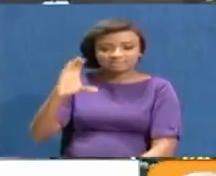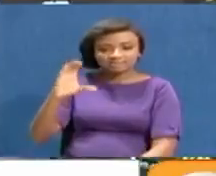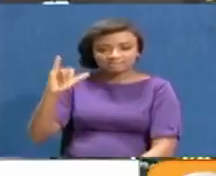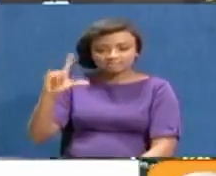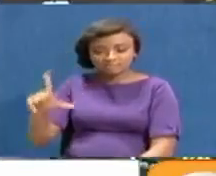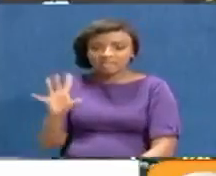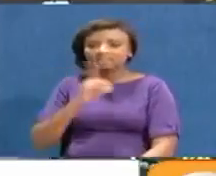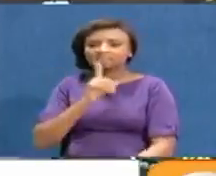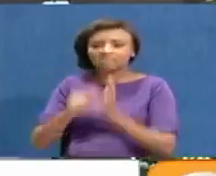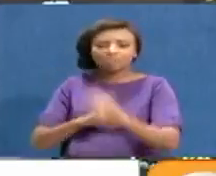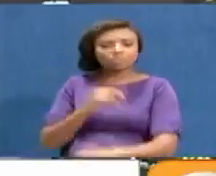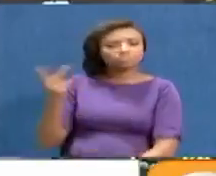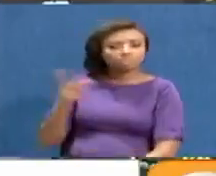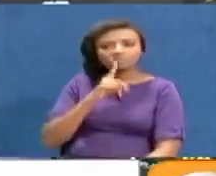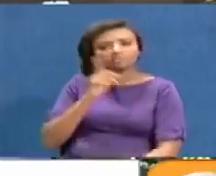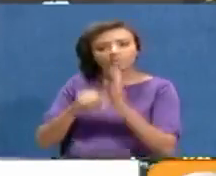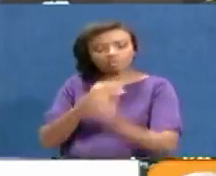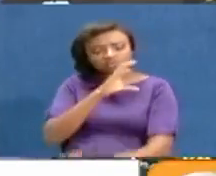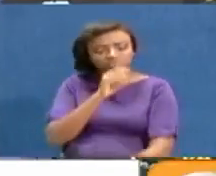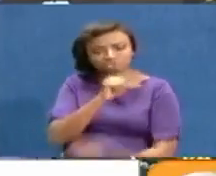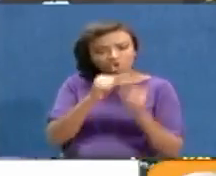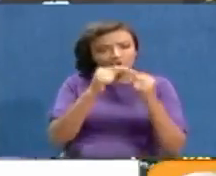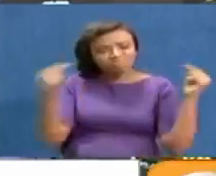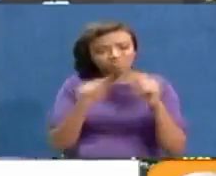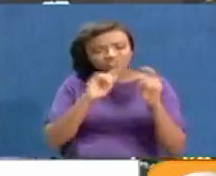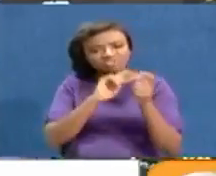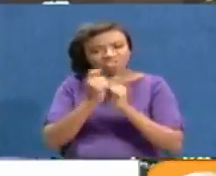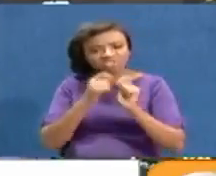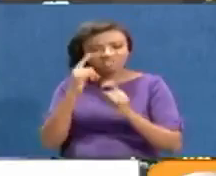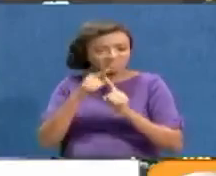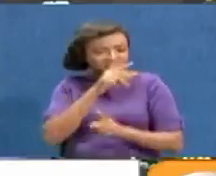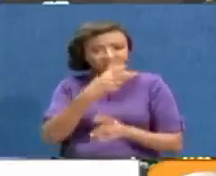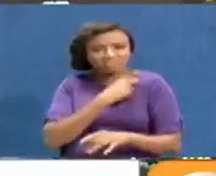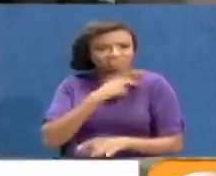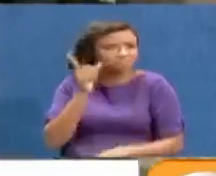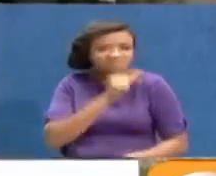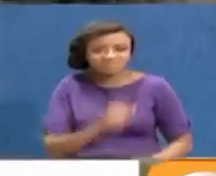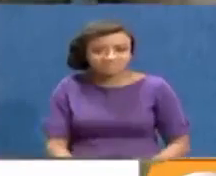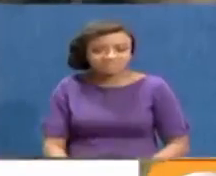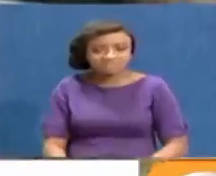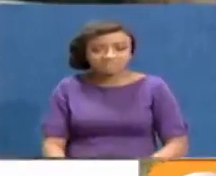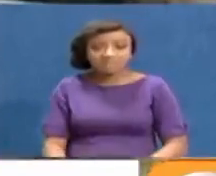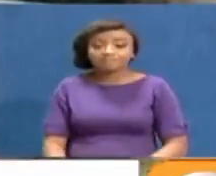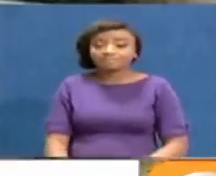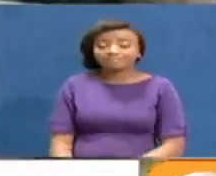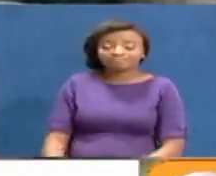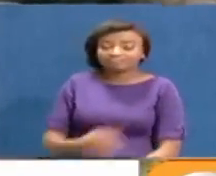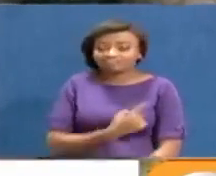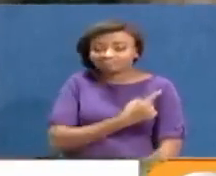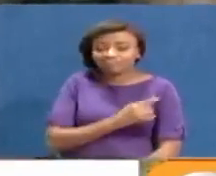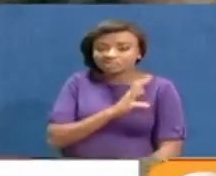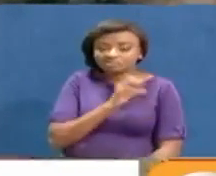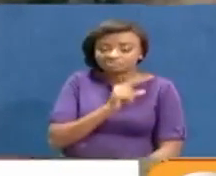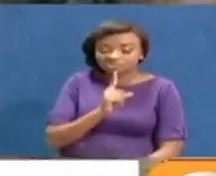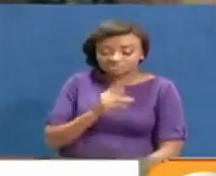the council of governors of opposing the changes despite having been consulted in the process. Council of governors are saying that they were